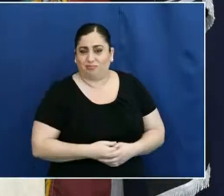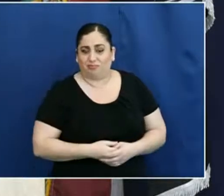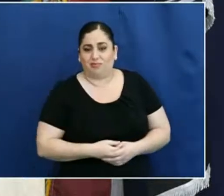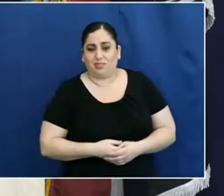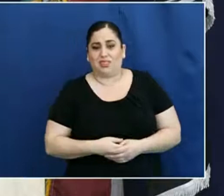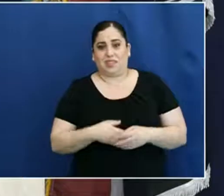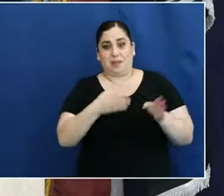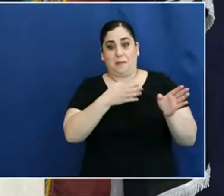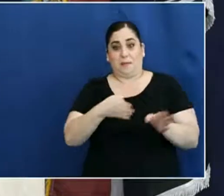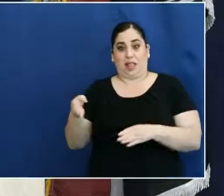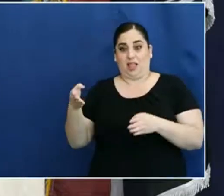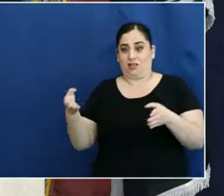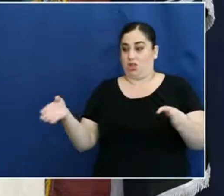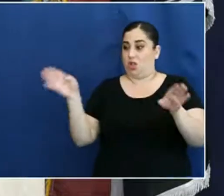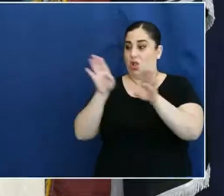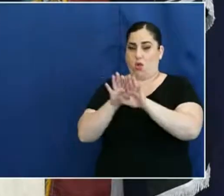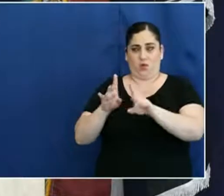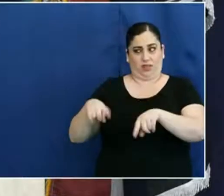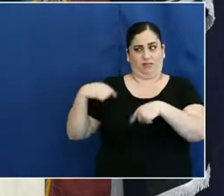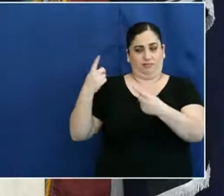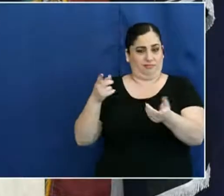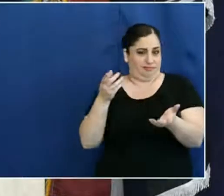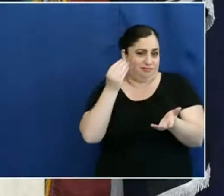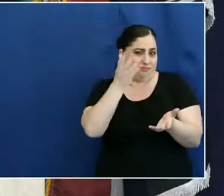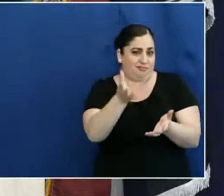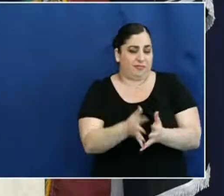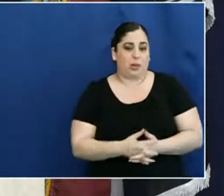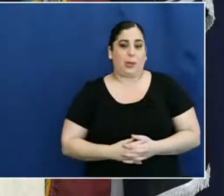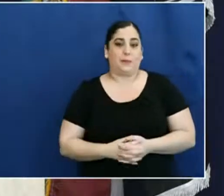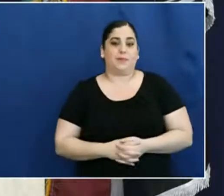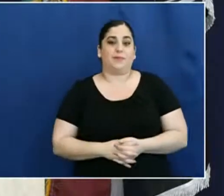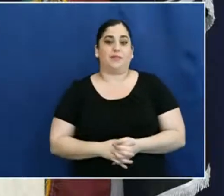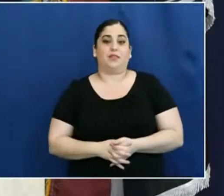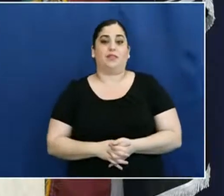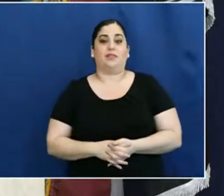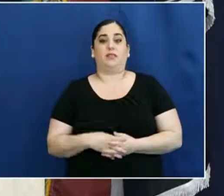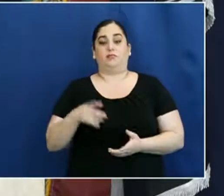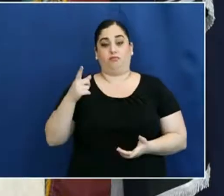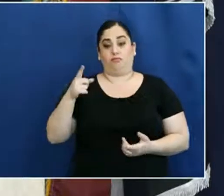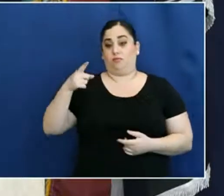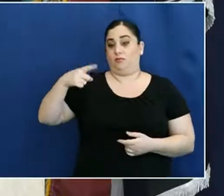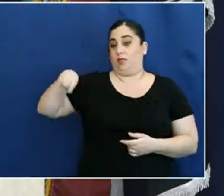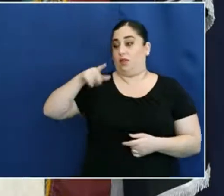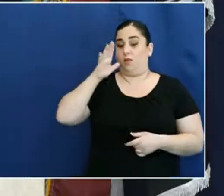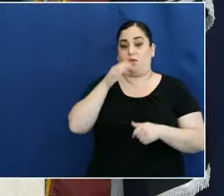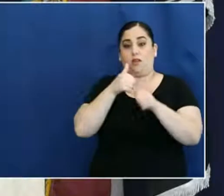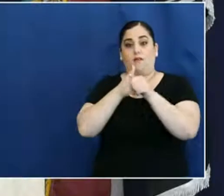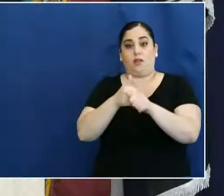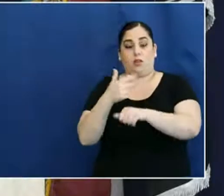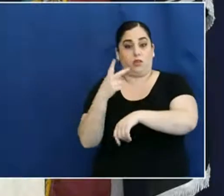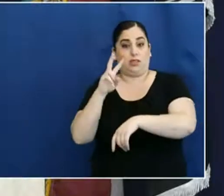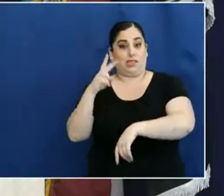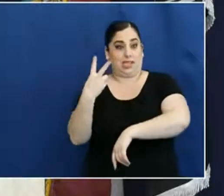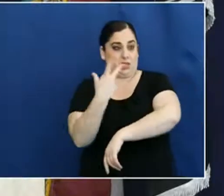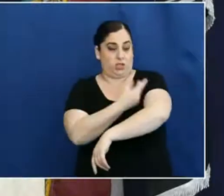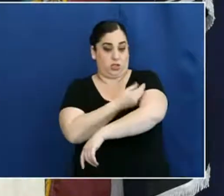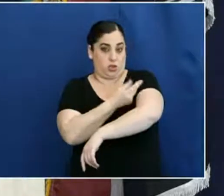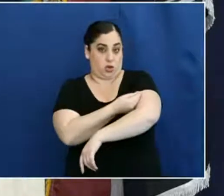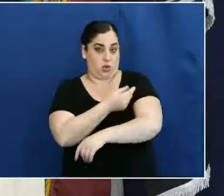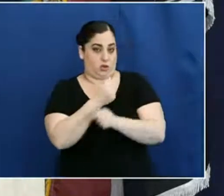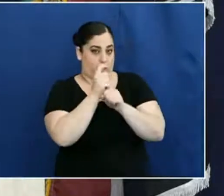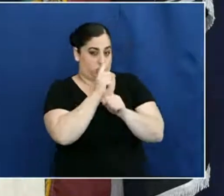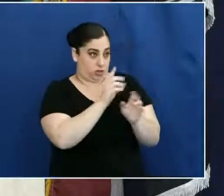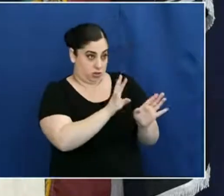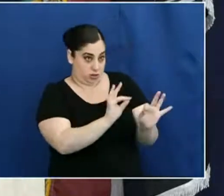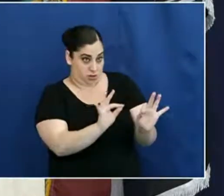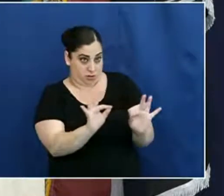operation. They're going to see through the rest of the second dose appointments. And then we would love to continue to work with UC San Diego. They've been